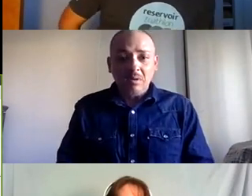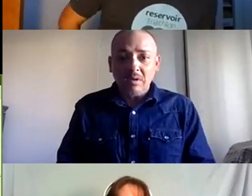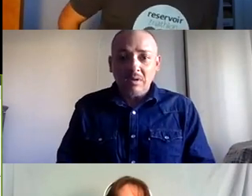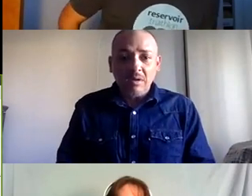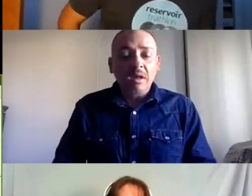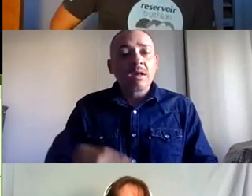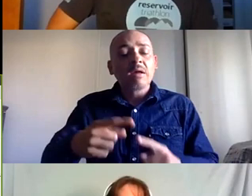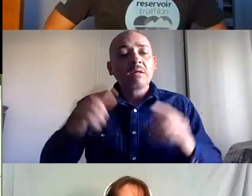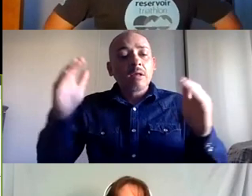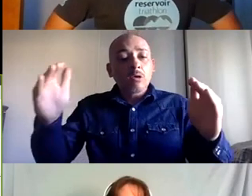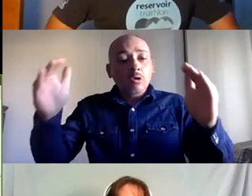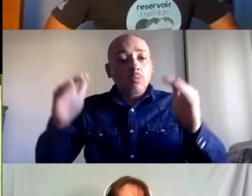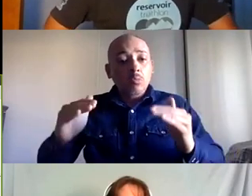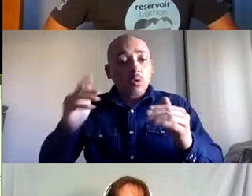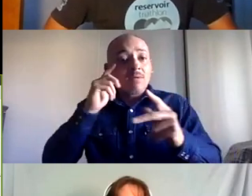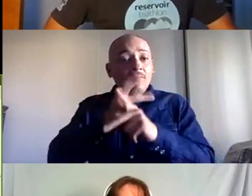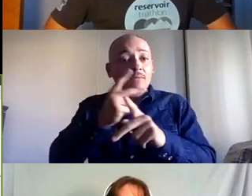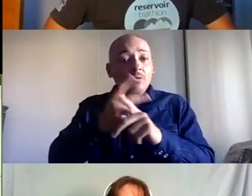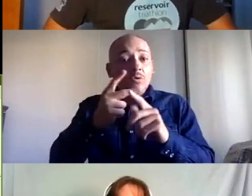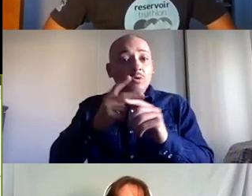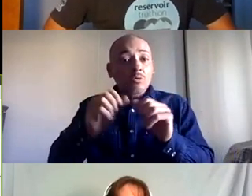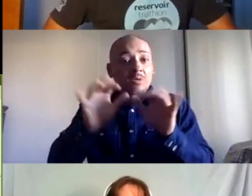move on to calculating the discount reward.